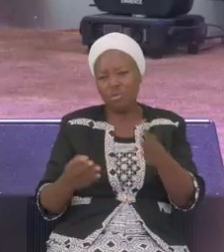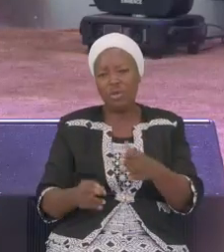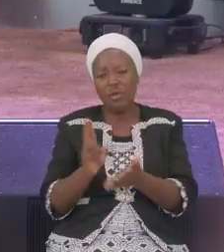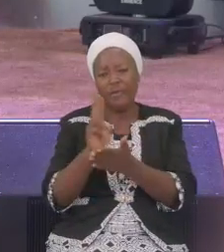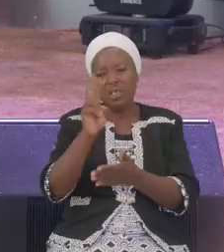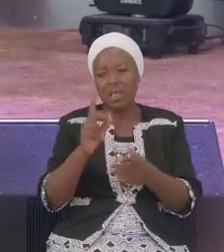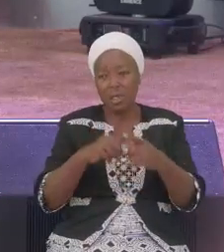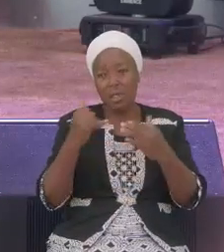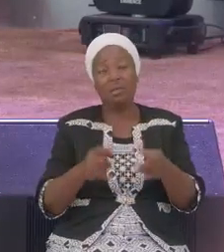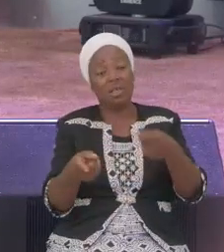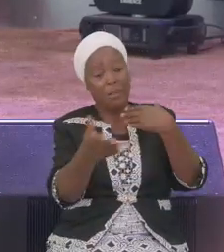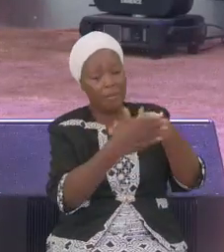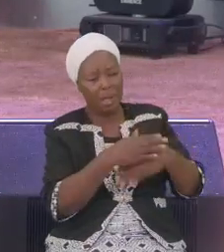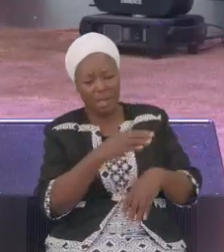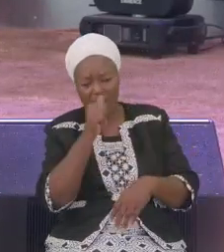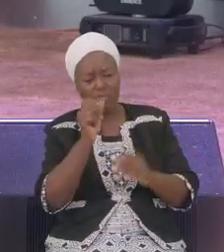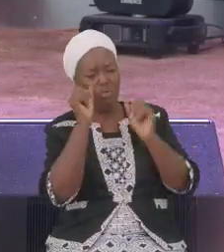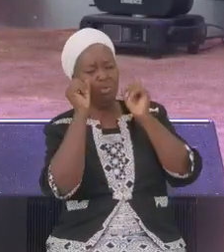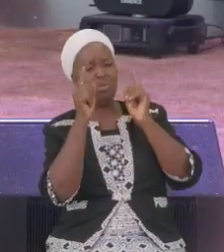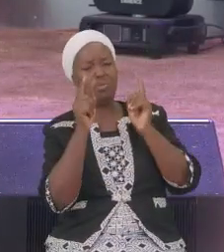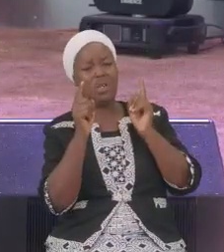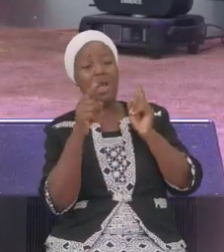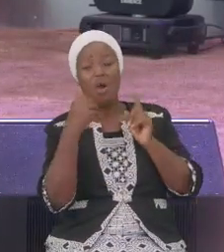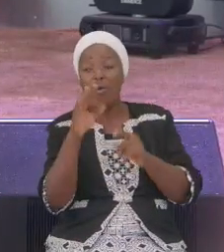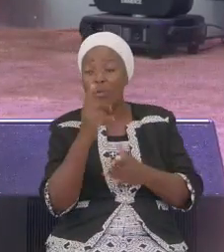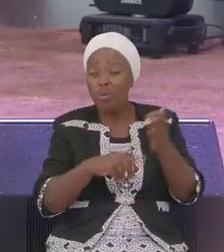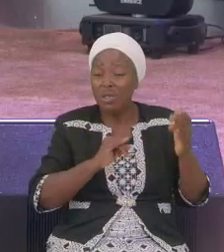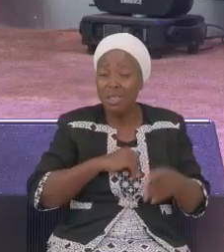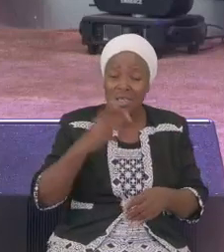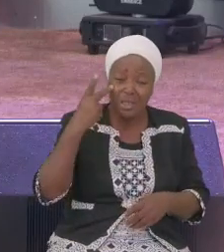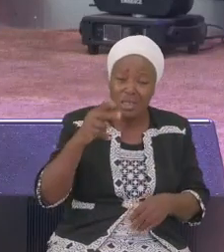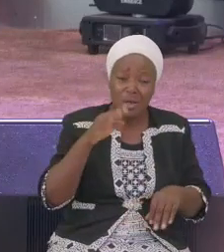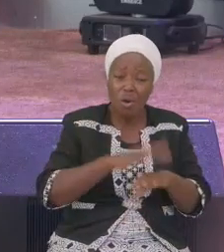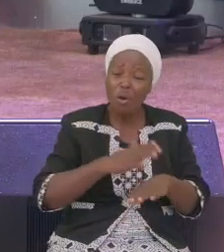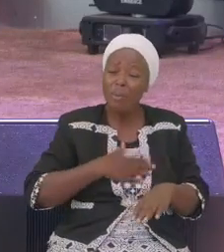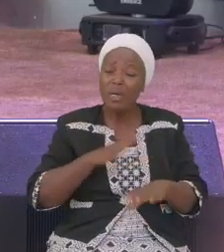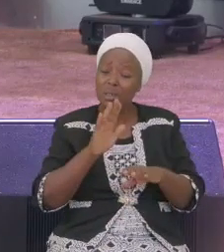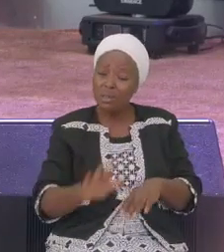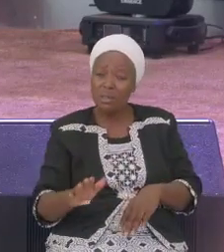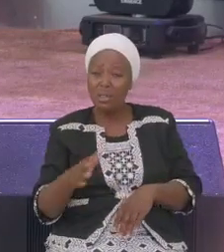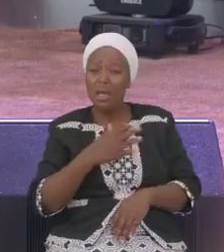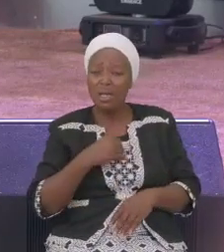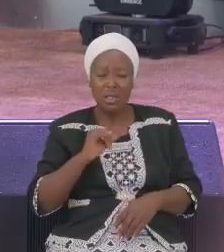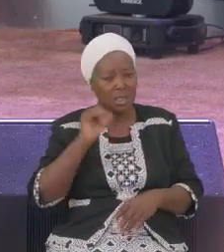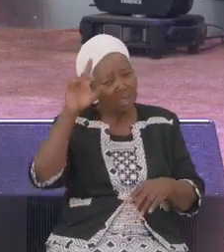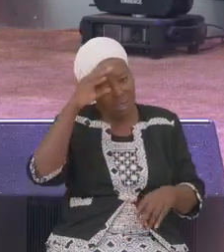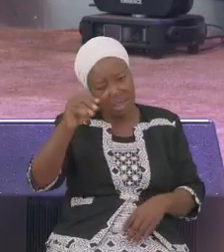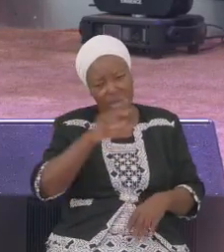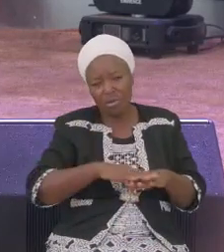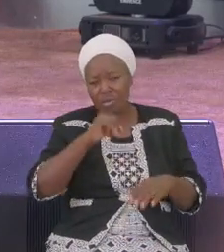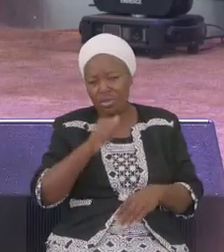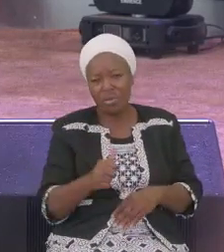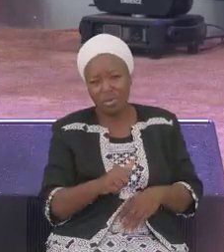when he came back, I'm surprised of what I see of my child. He doesn't